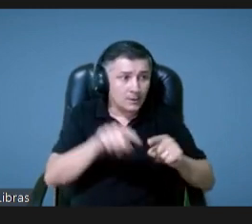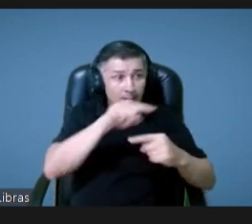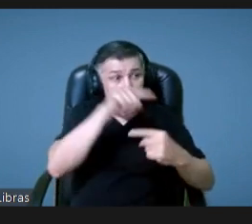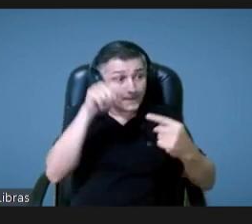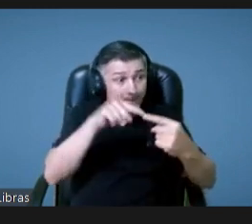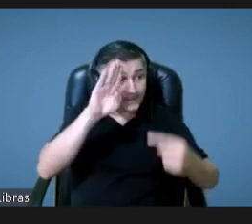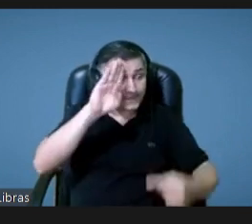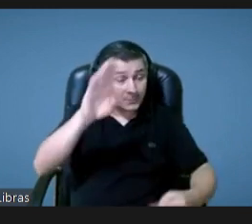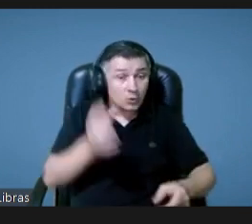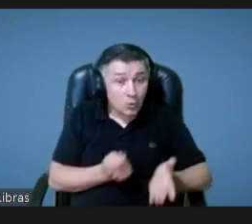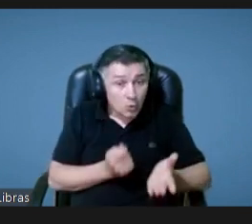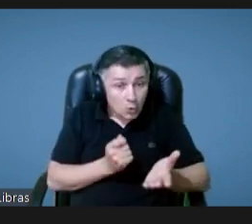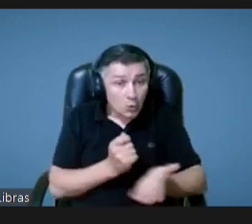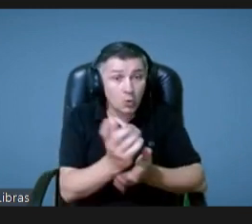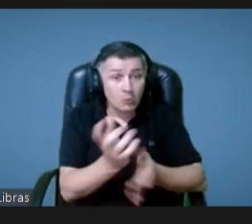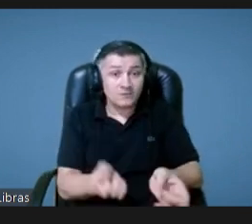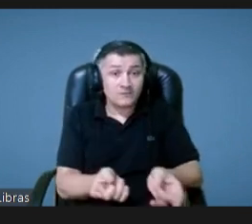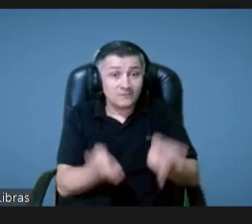not only